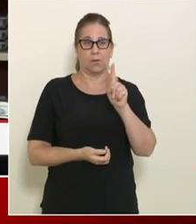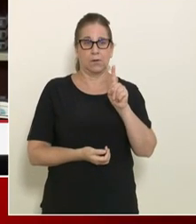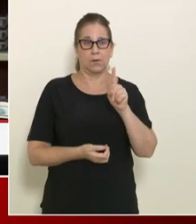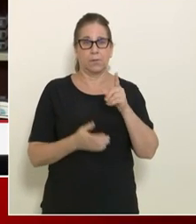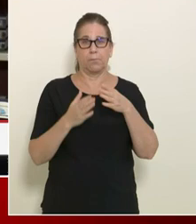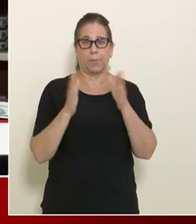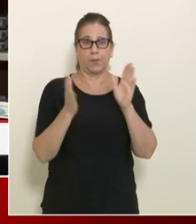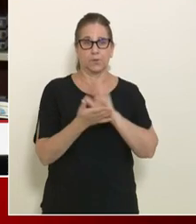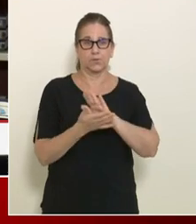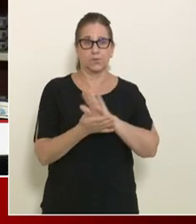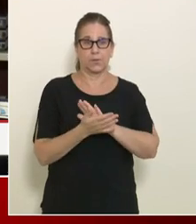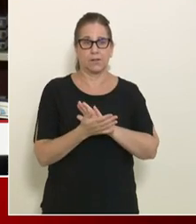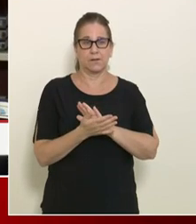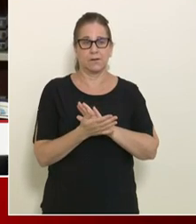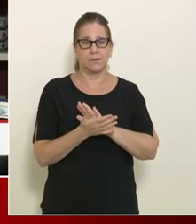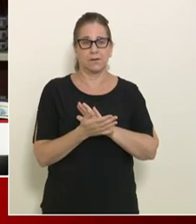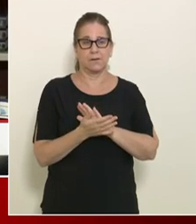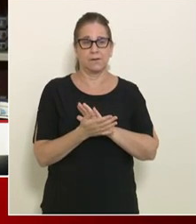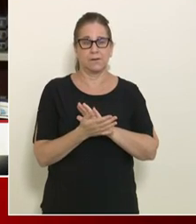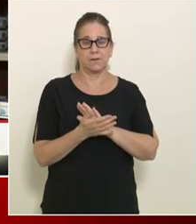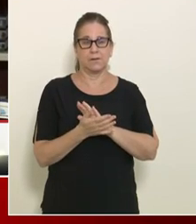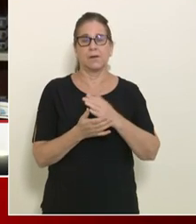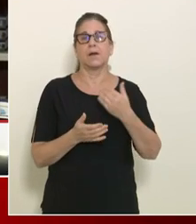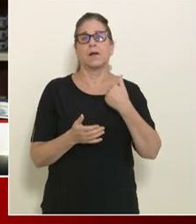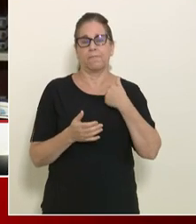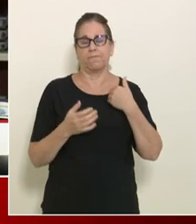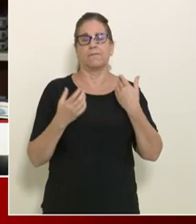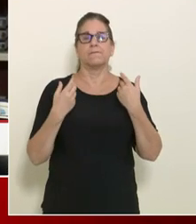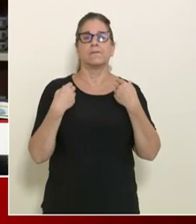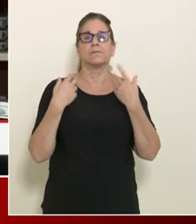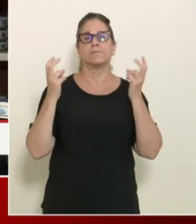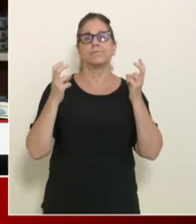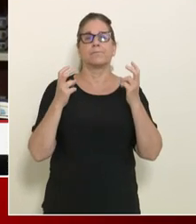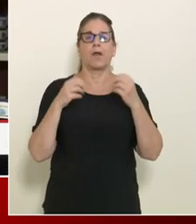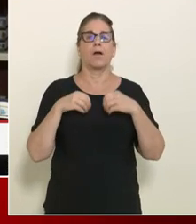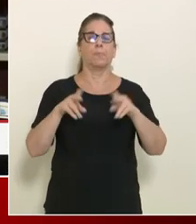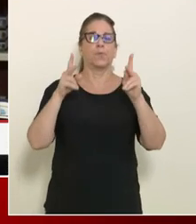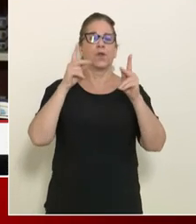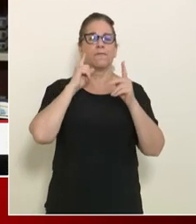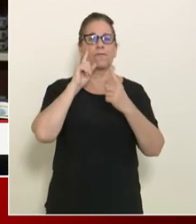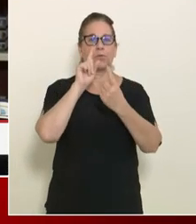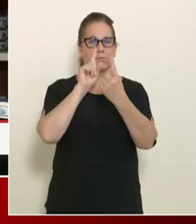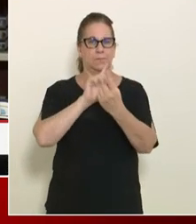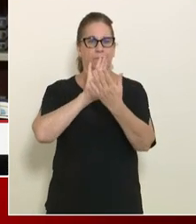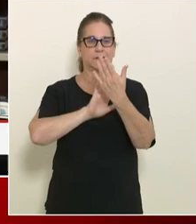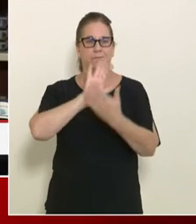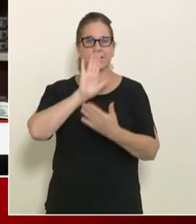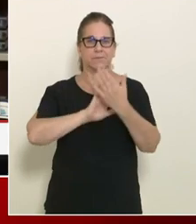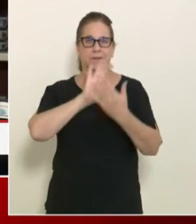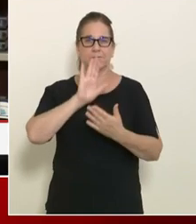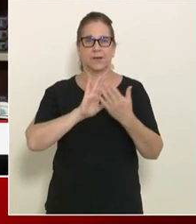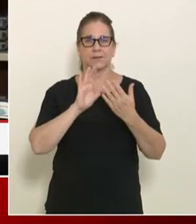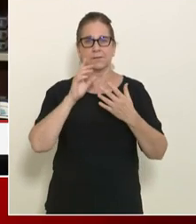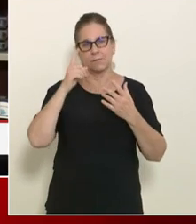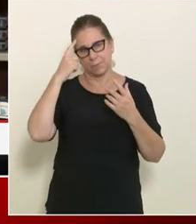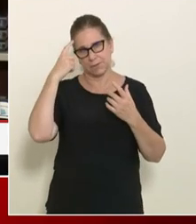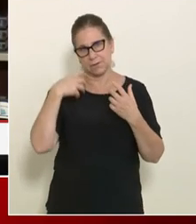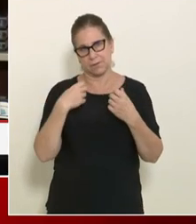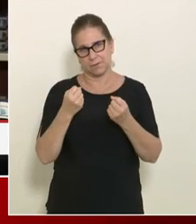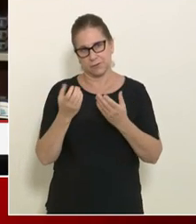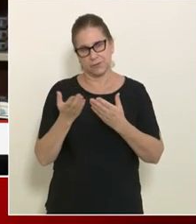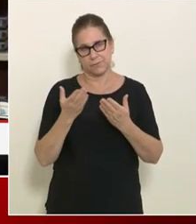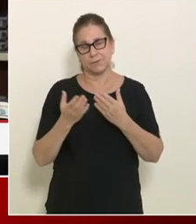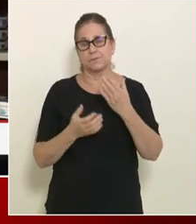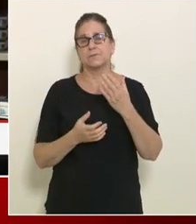with families to address prevention, intervention, and treatment needs. Many of our school-based clinicians have been out there throughout the